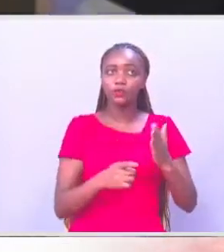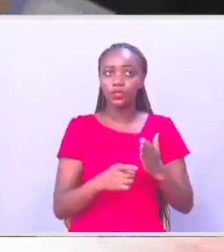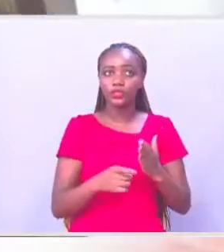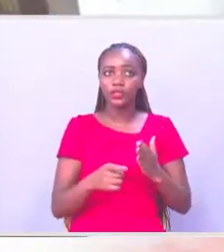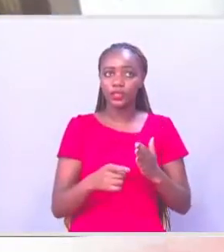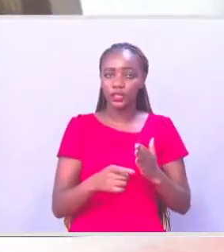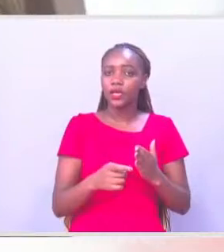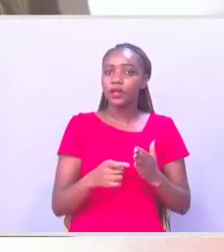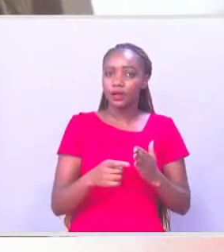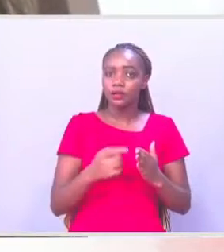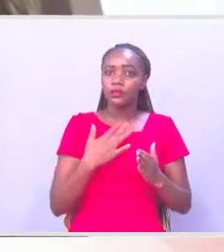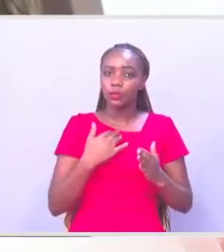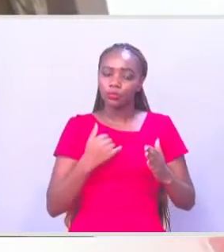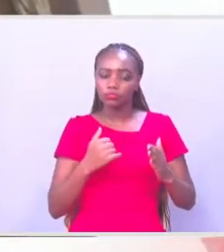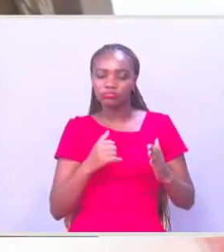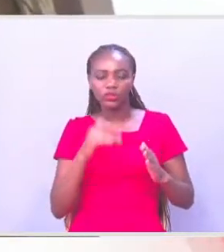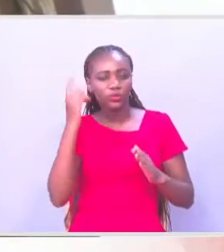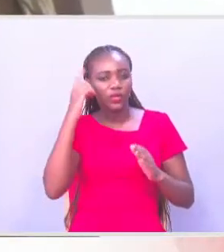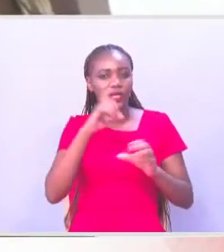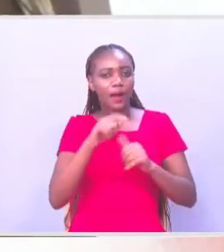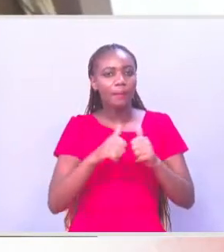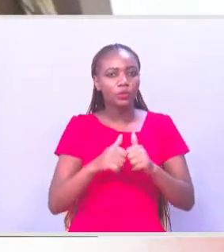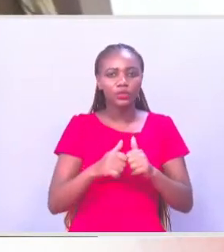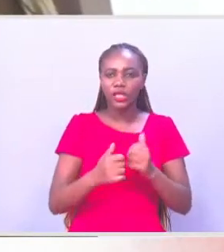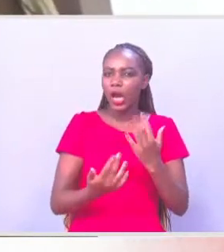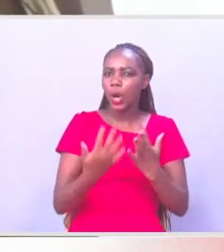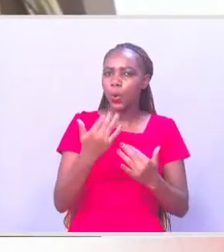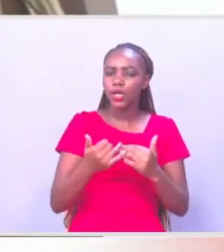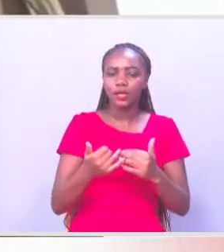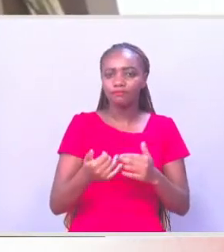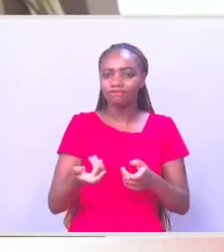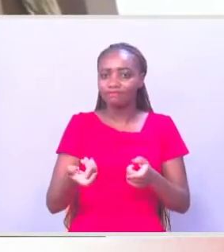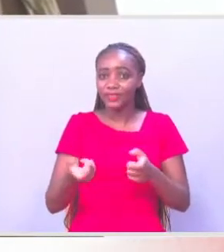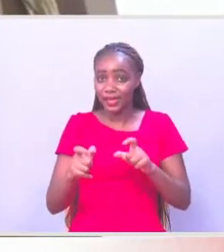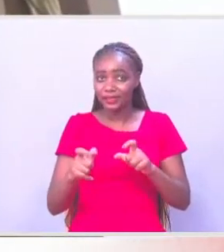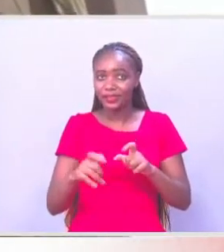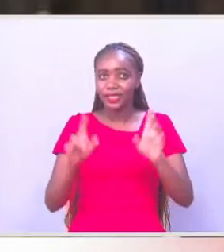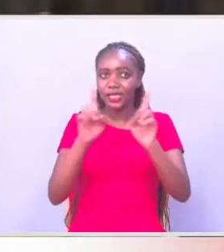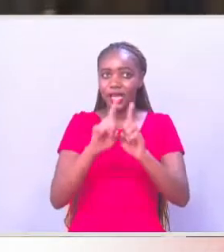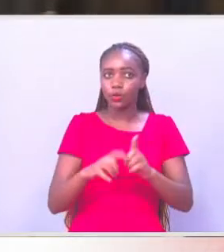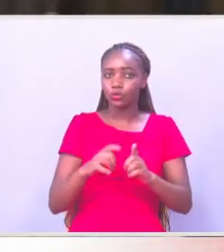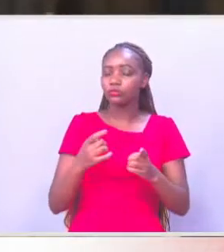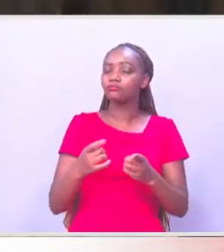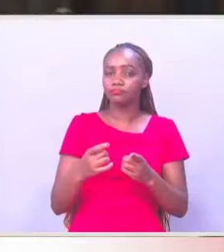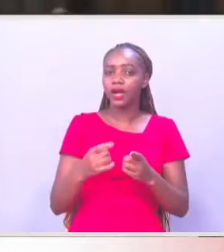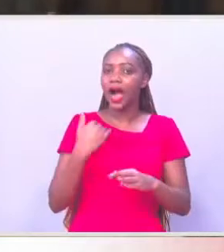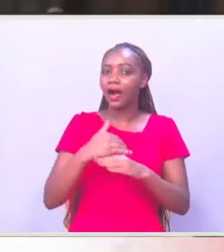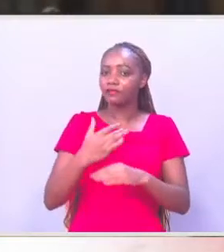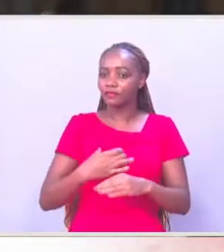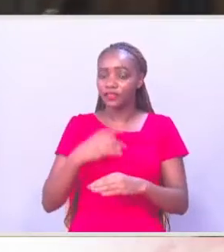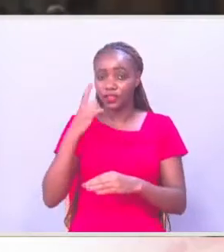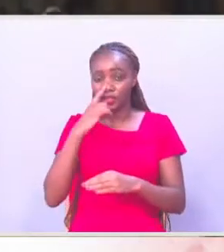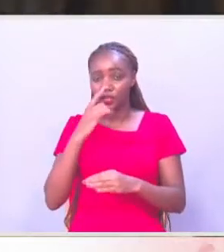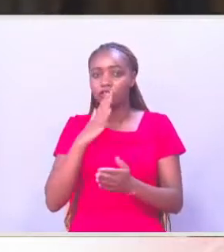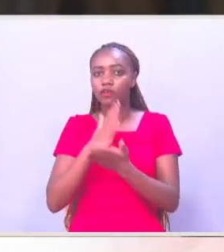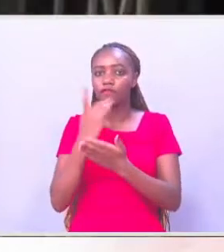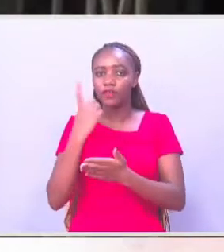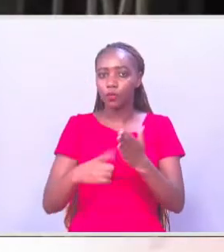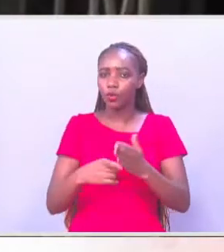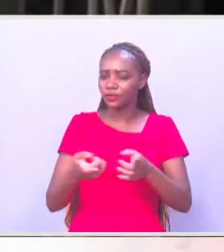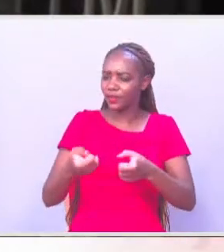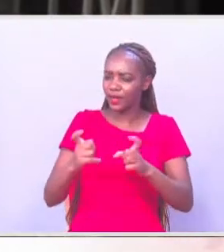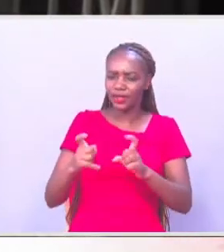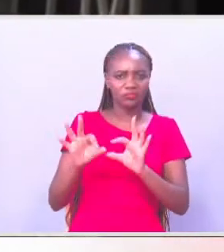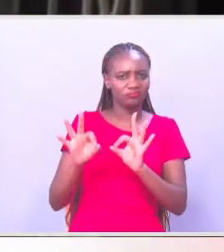the possibility of a cooking gas explosion after a visit to the family's house confirmed that their cooking gas was intact.